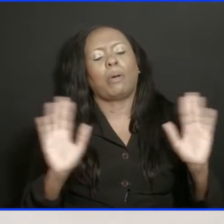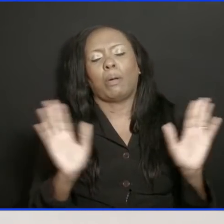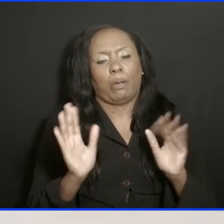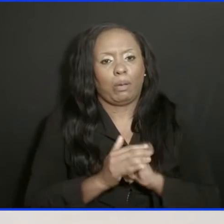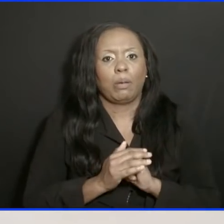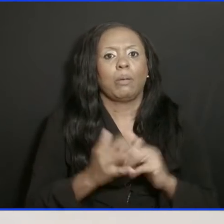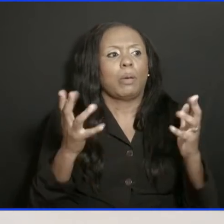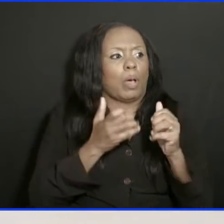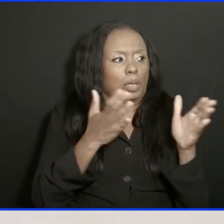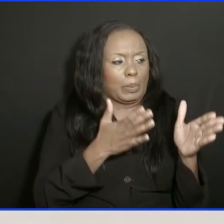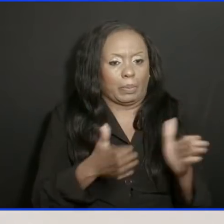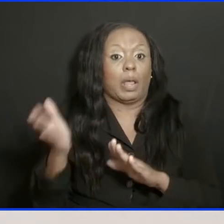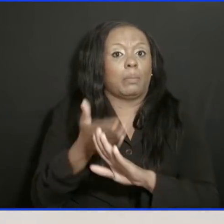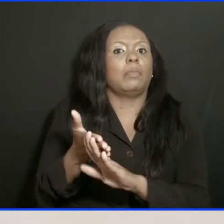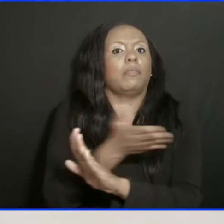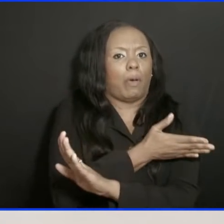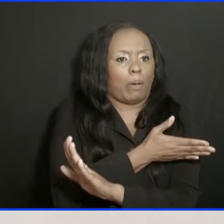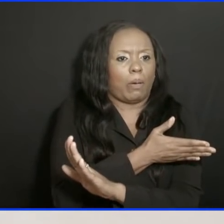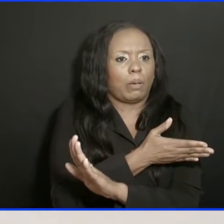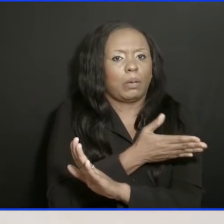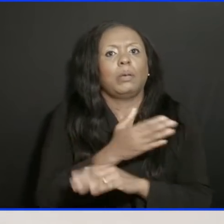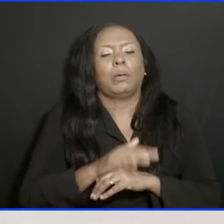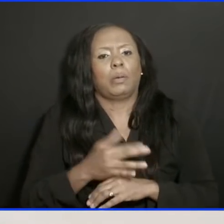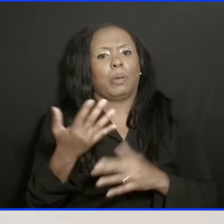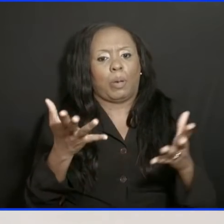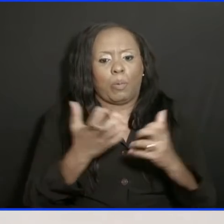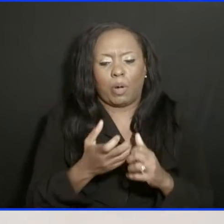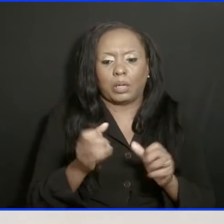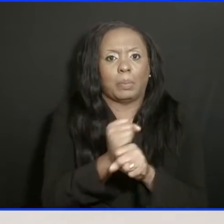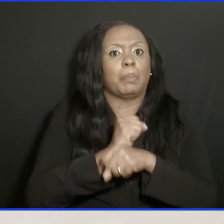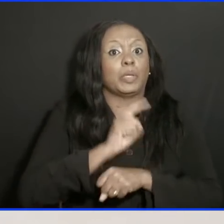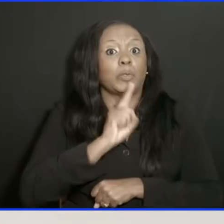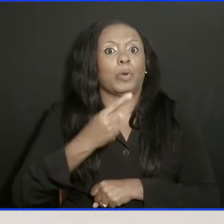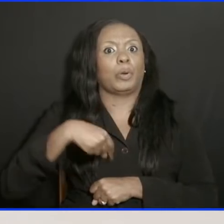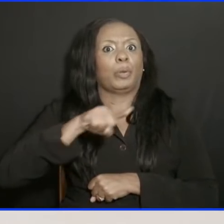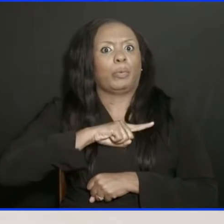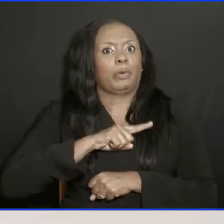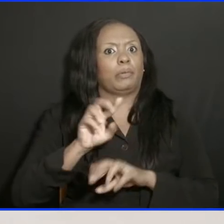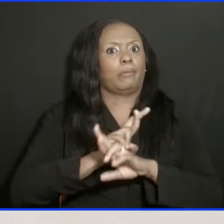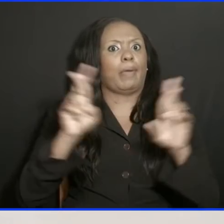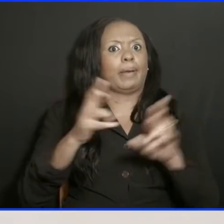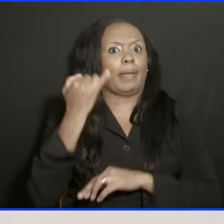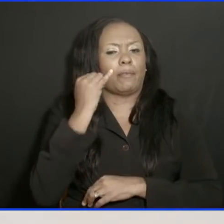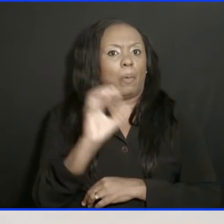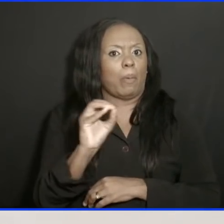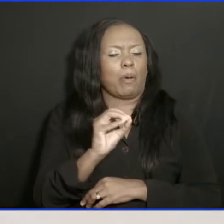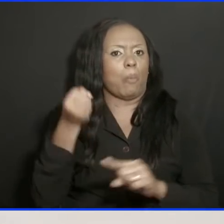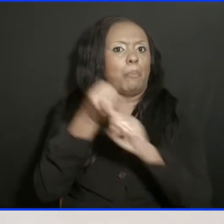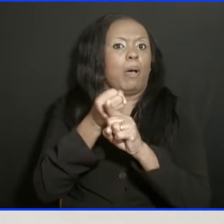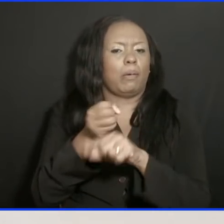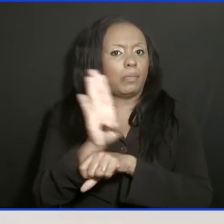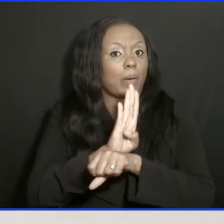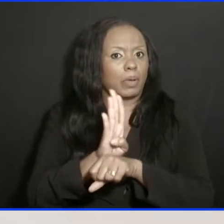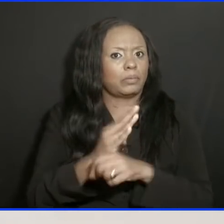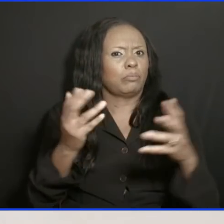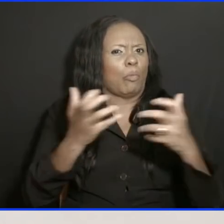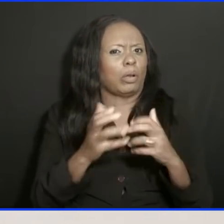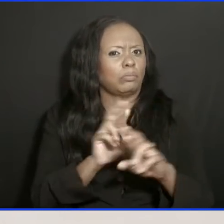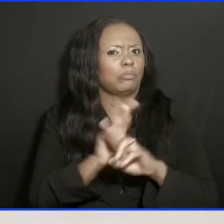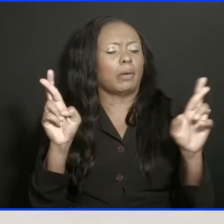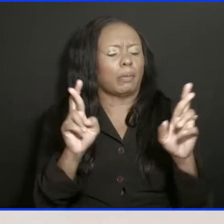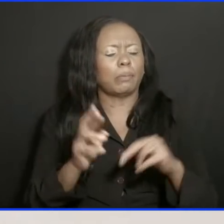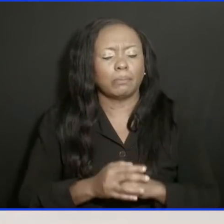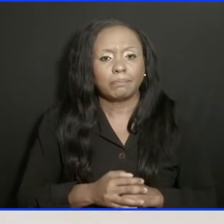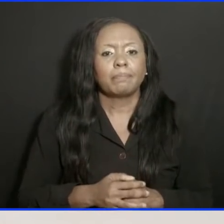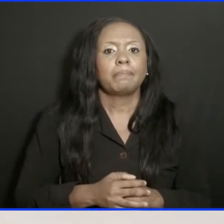we wanted to be in a position where we could best address that situation once it arrived here. So that we would have spent